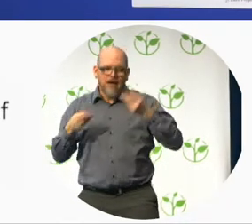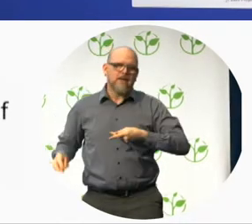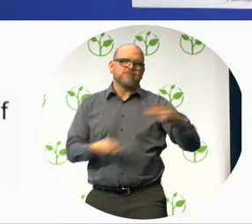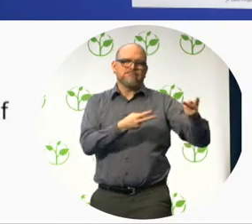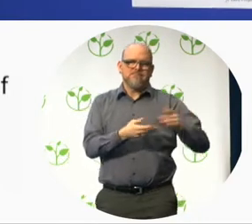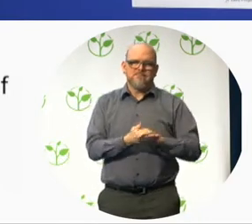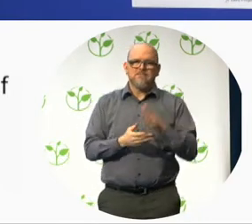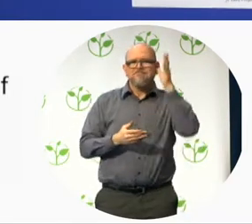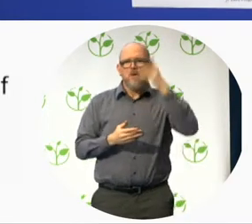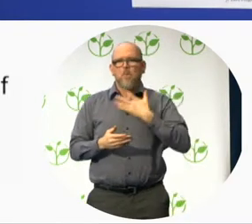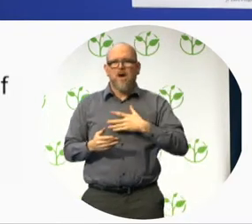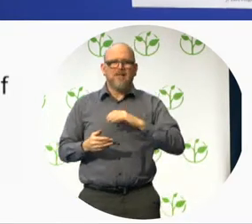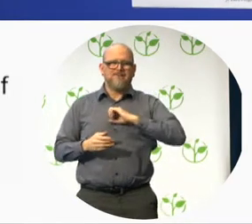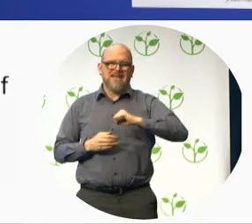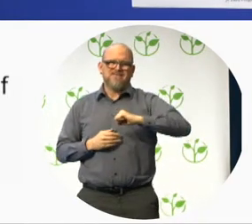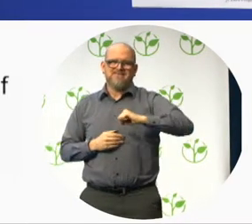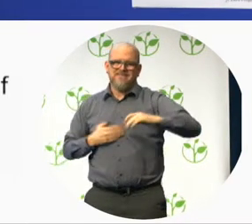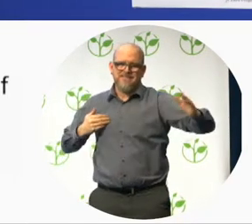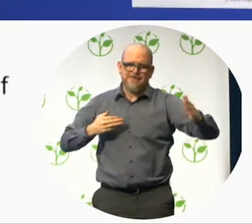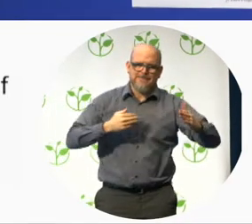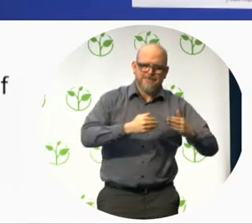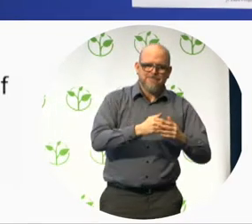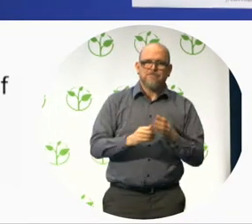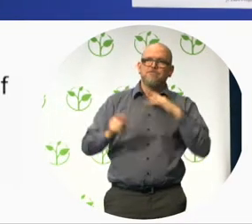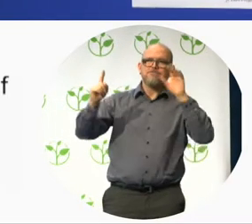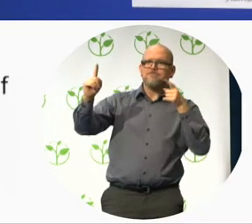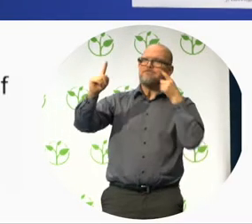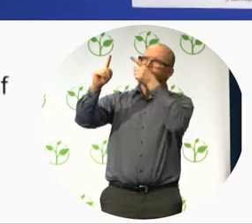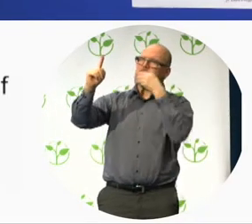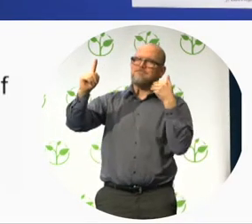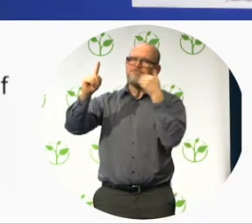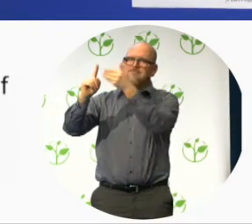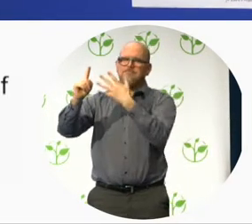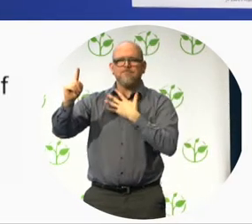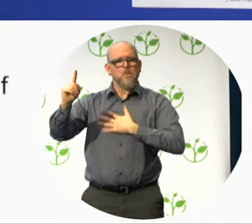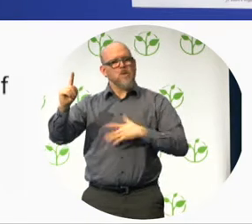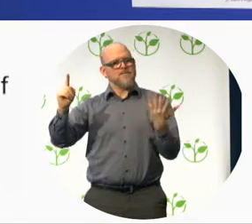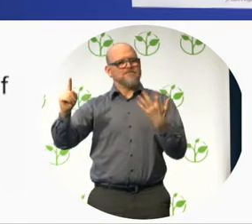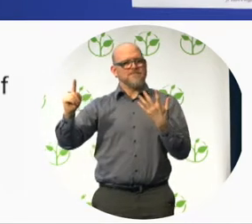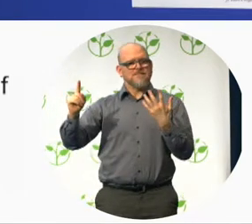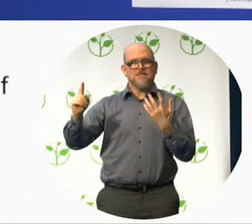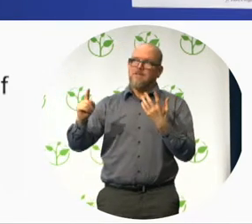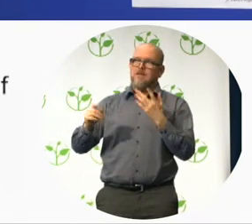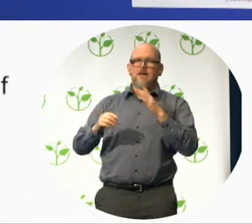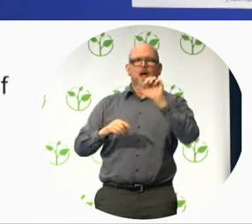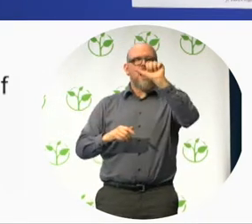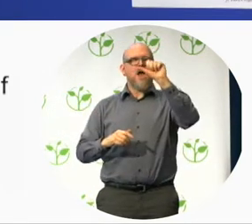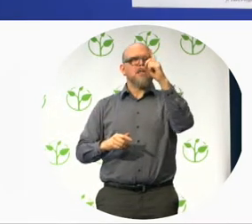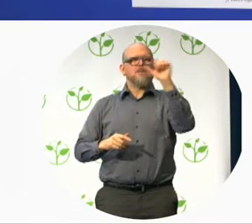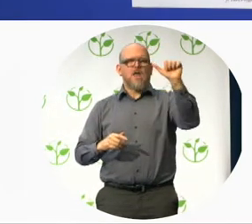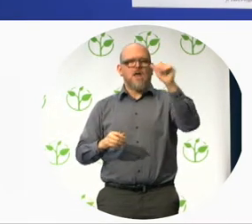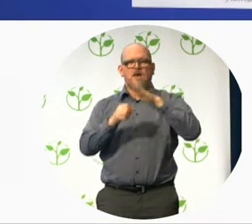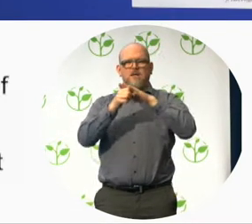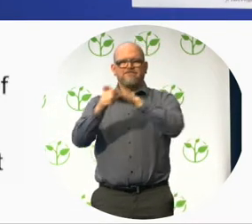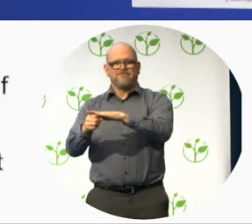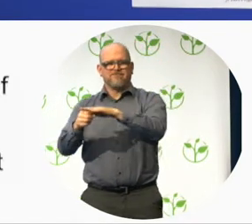the enforcement agency in the United States when it comes to anti-discrimination laws, et cetera, in 2016, they